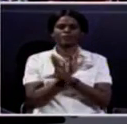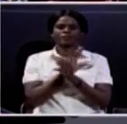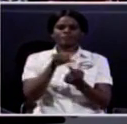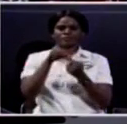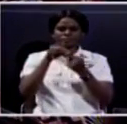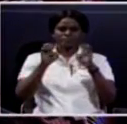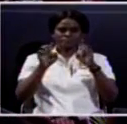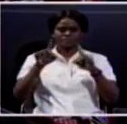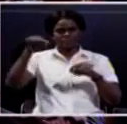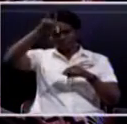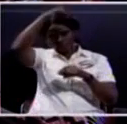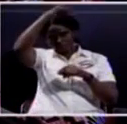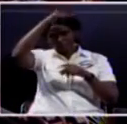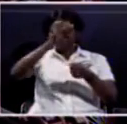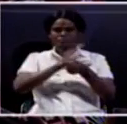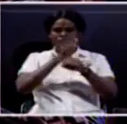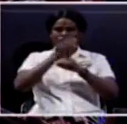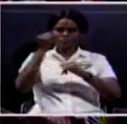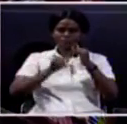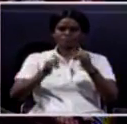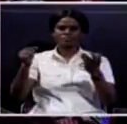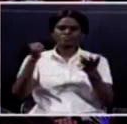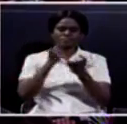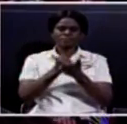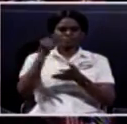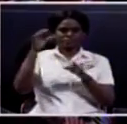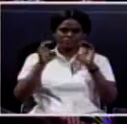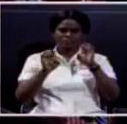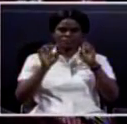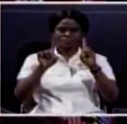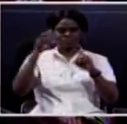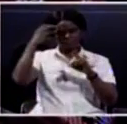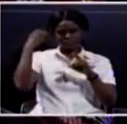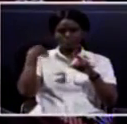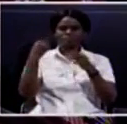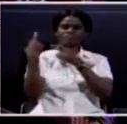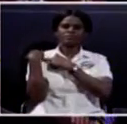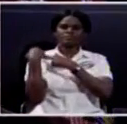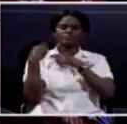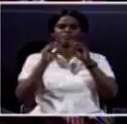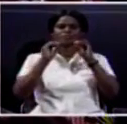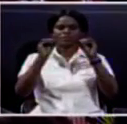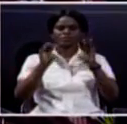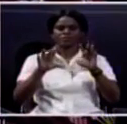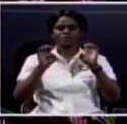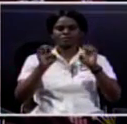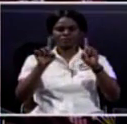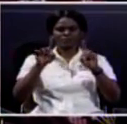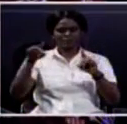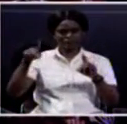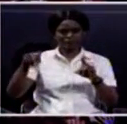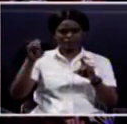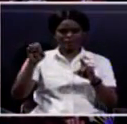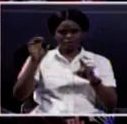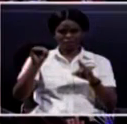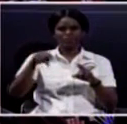From the University of Zambia, that's when I was appointed as an education officer in charge of teacher education at the Provincial Education Office in